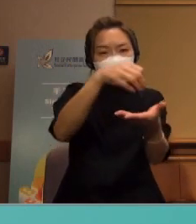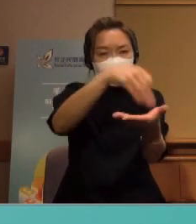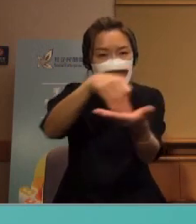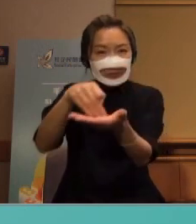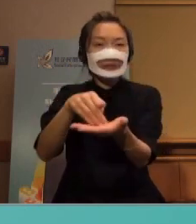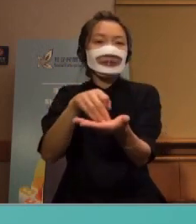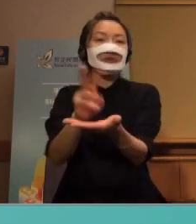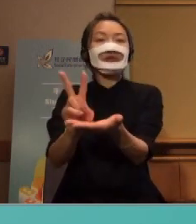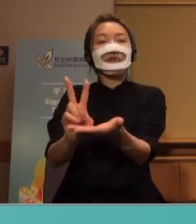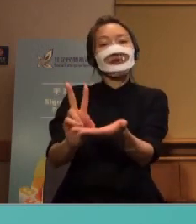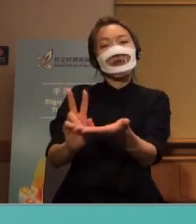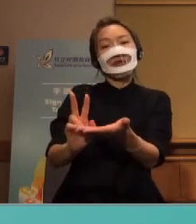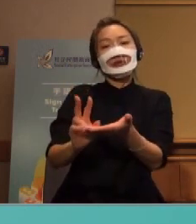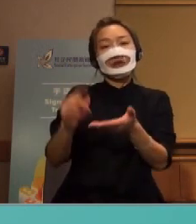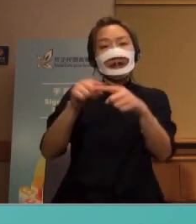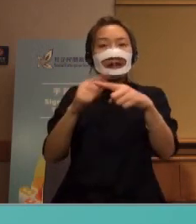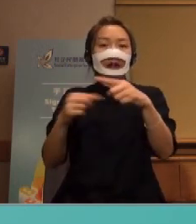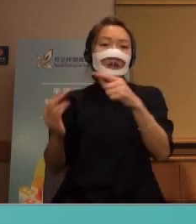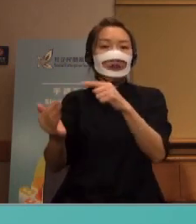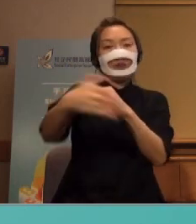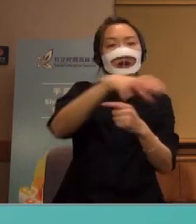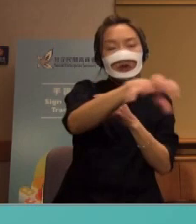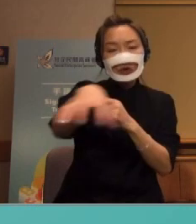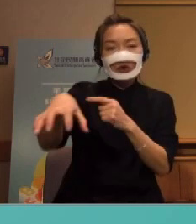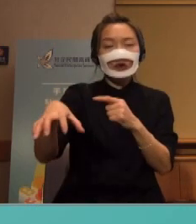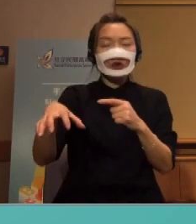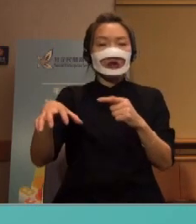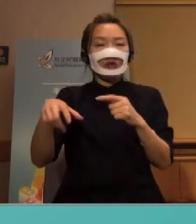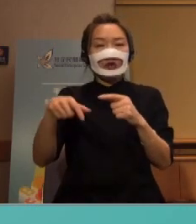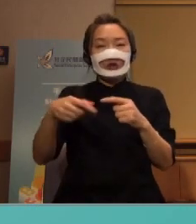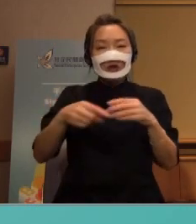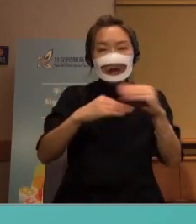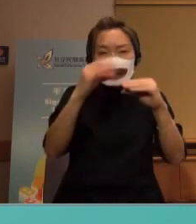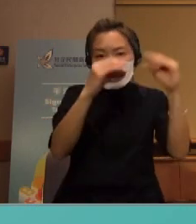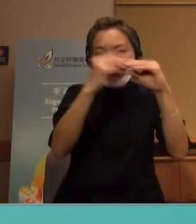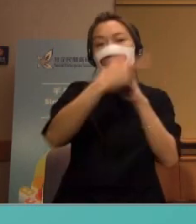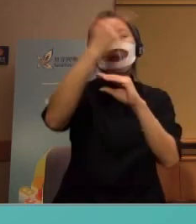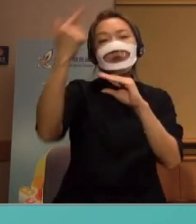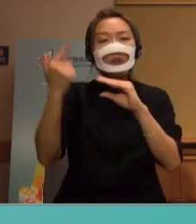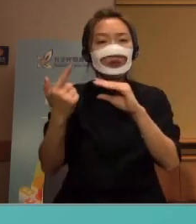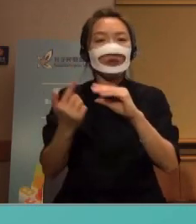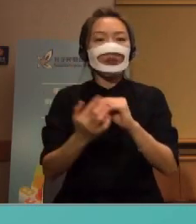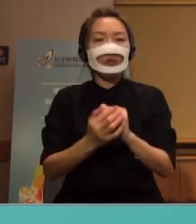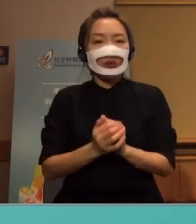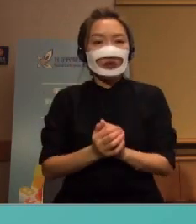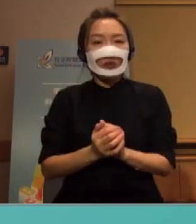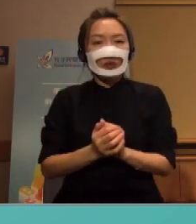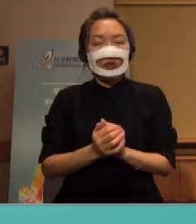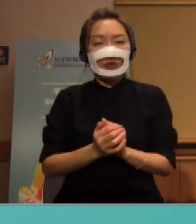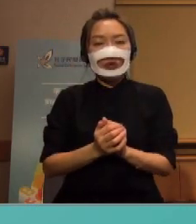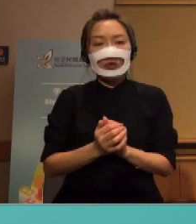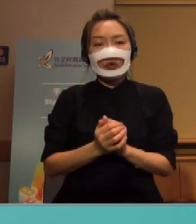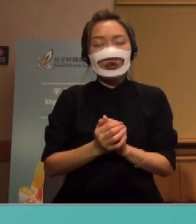heavy industrials. So I think that there's a lot of core kind of activity base, and we're working with some pretty big companies in the region to do